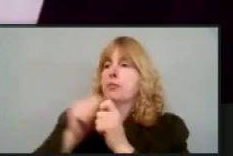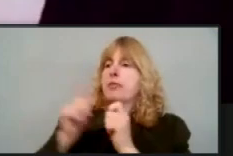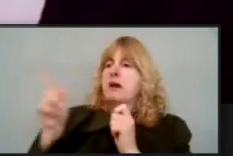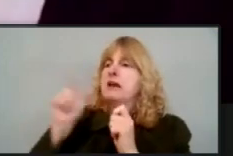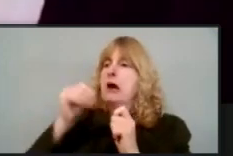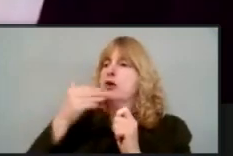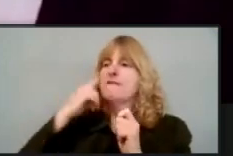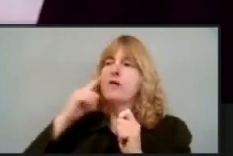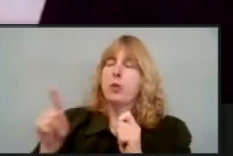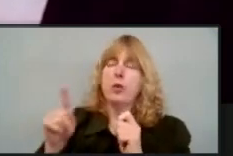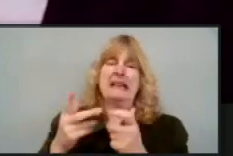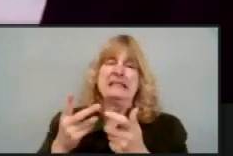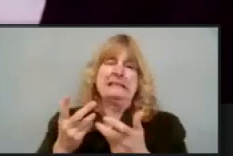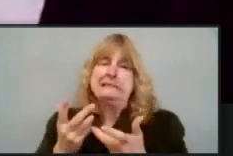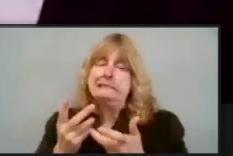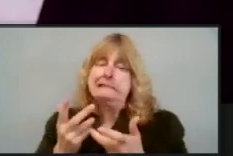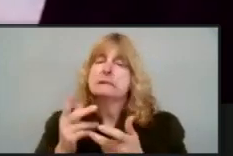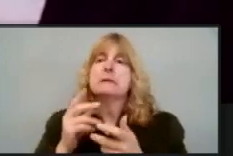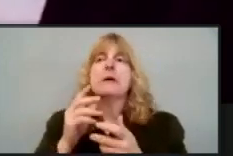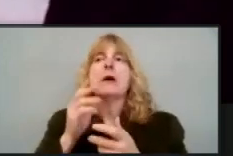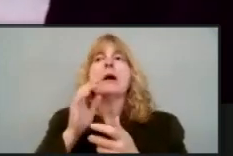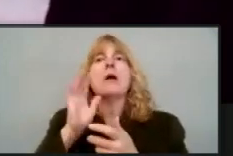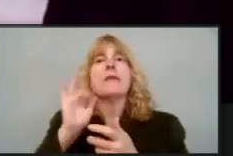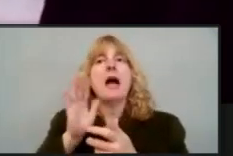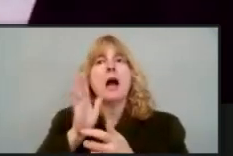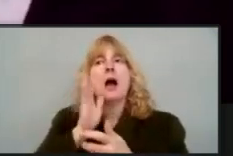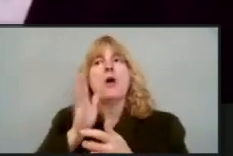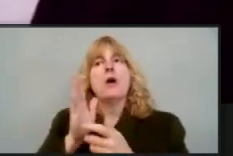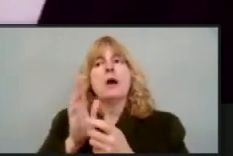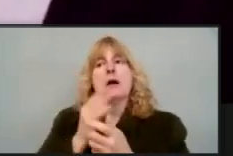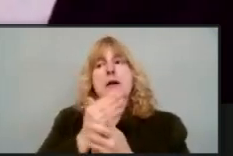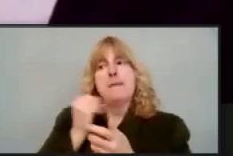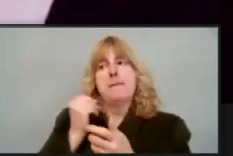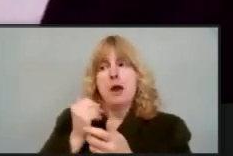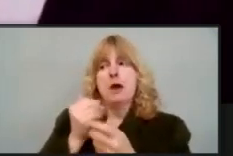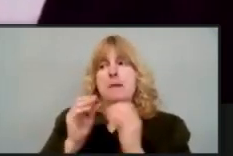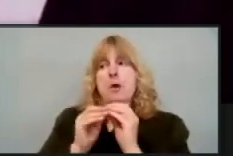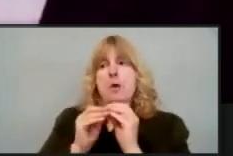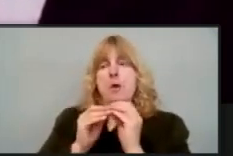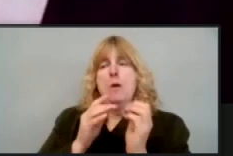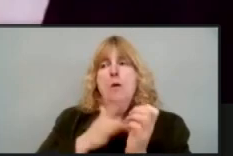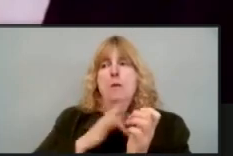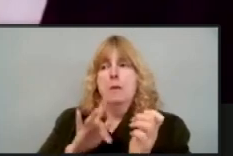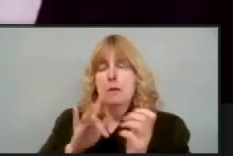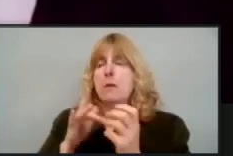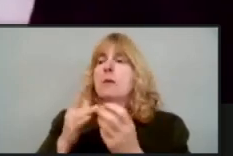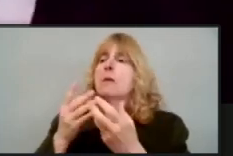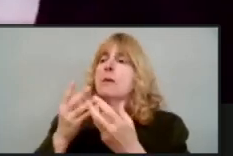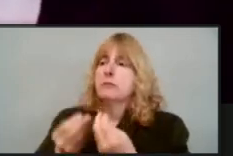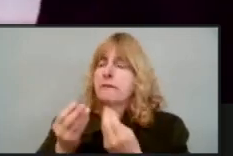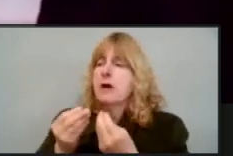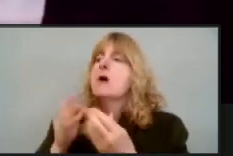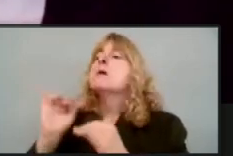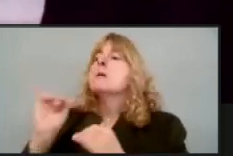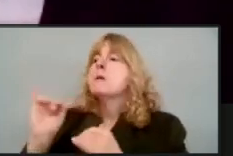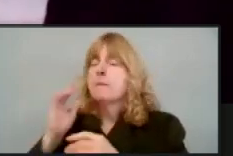helps you hear it a little bit better, because it is really hard to see it when you're inside that relationship.